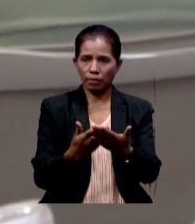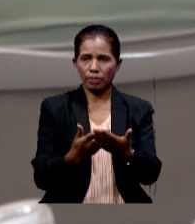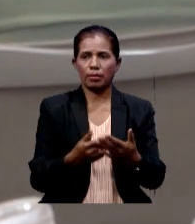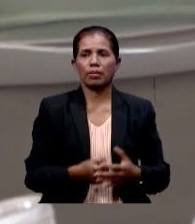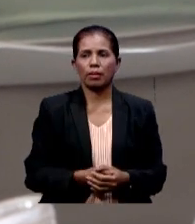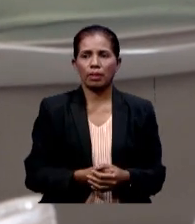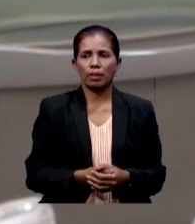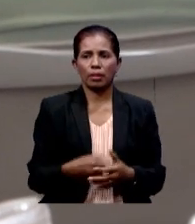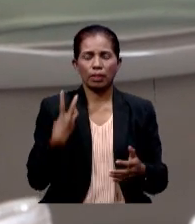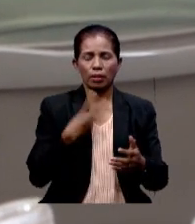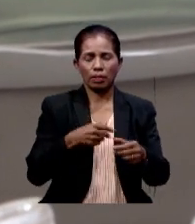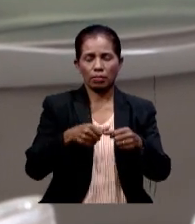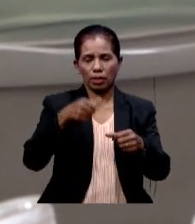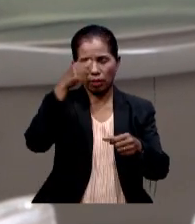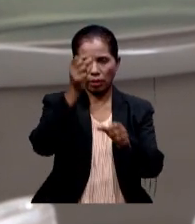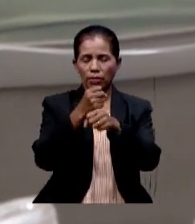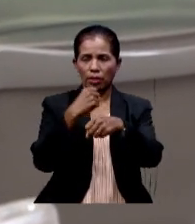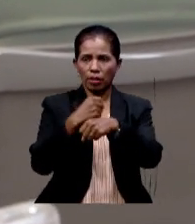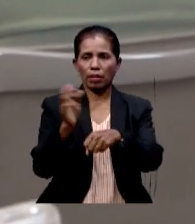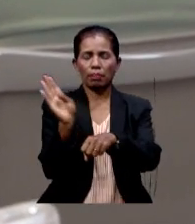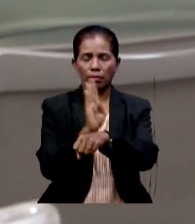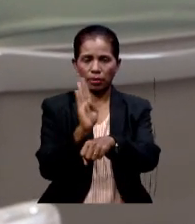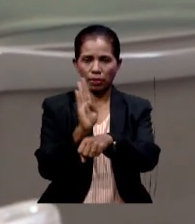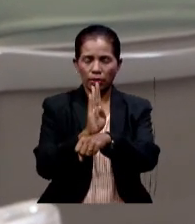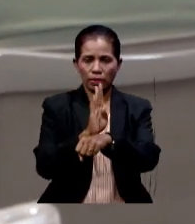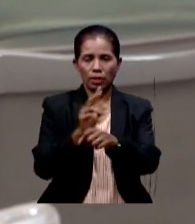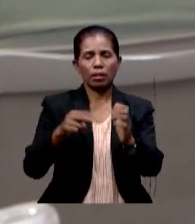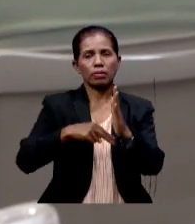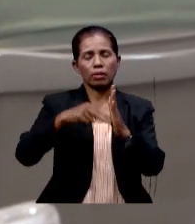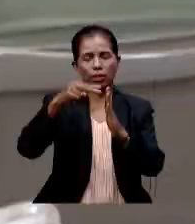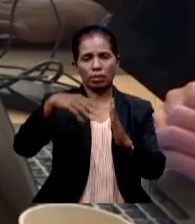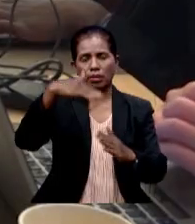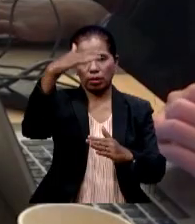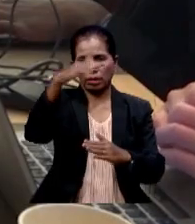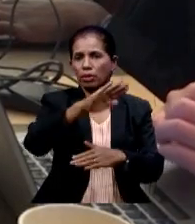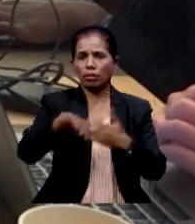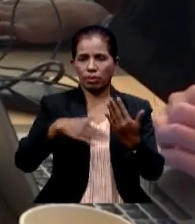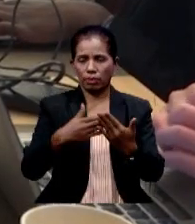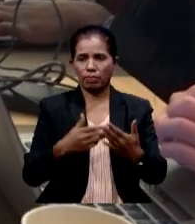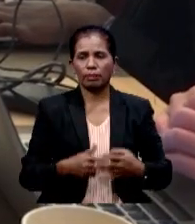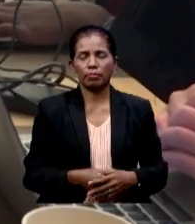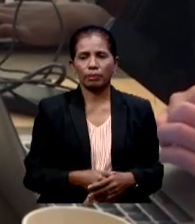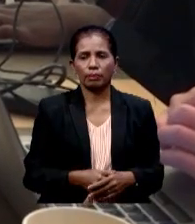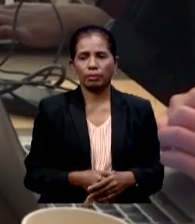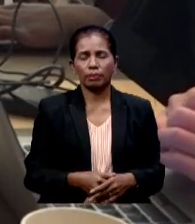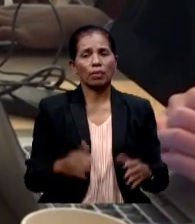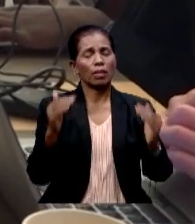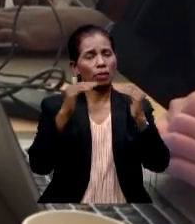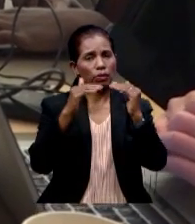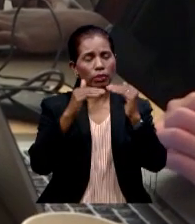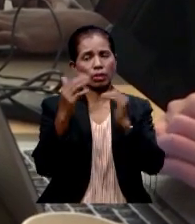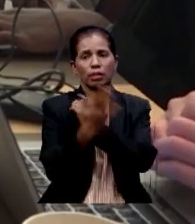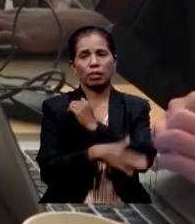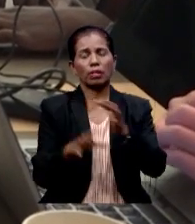the remaining negotiation will enable us to achieve today's goal. Ia Soromuto ne,